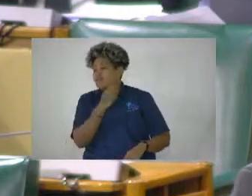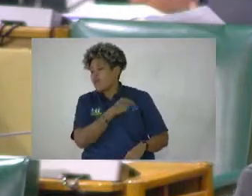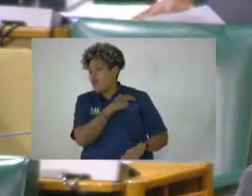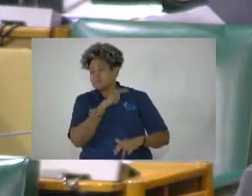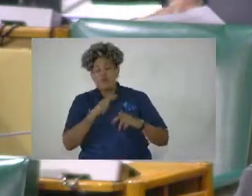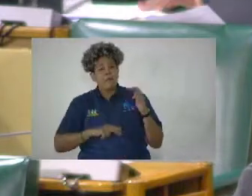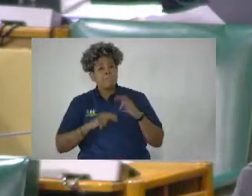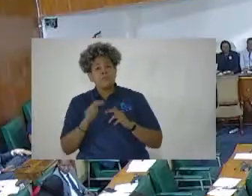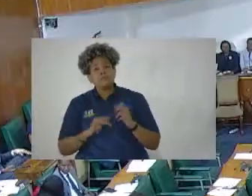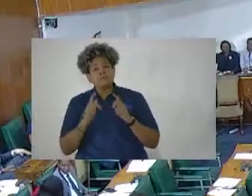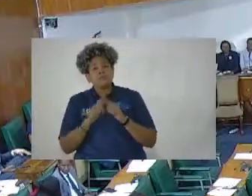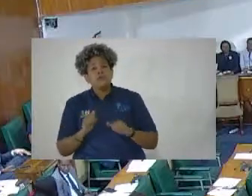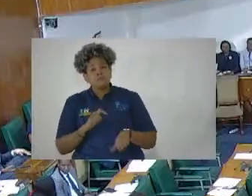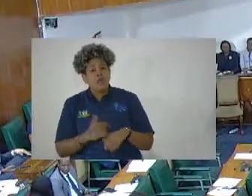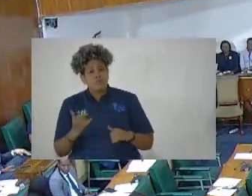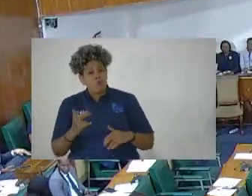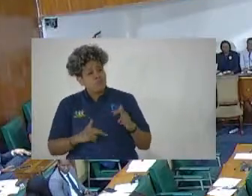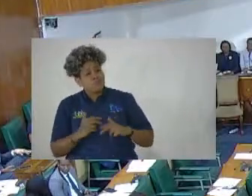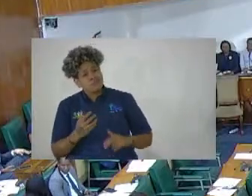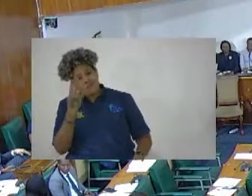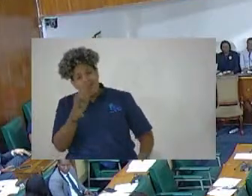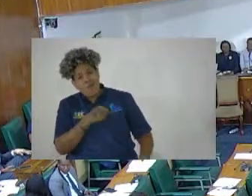time,